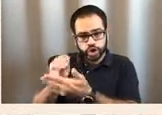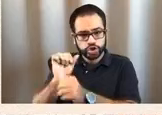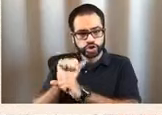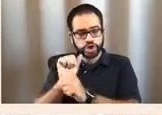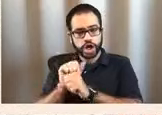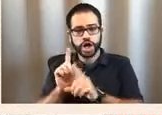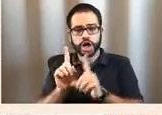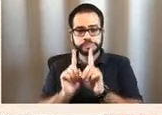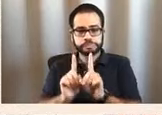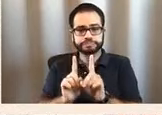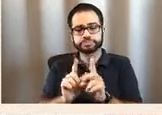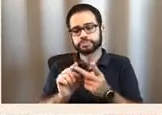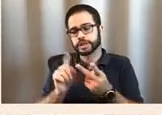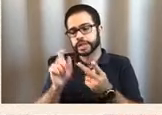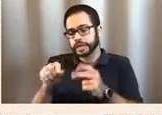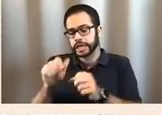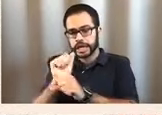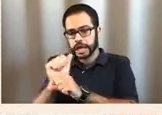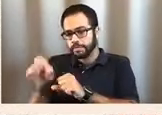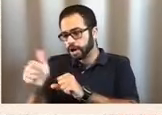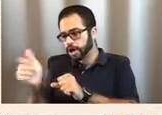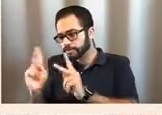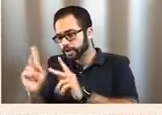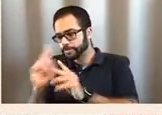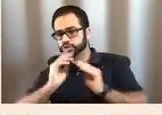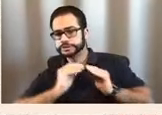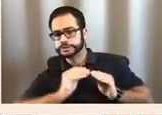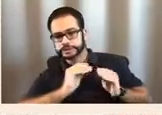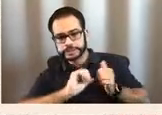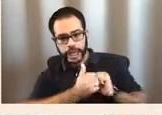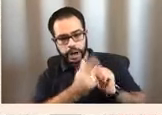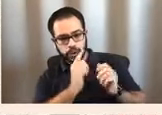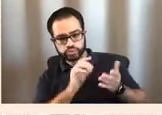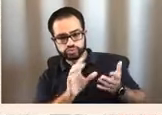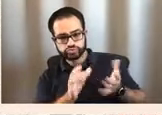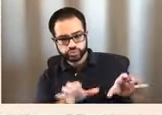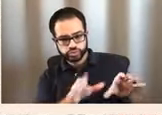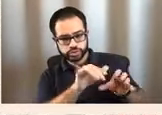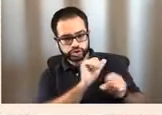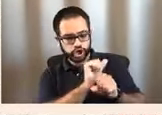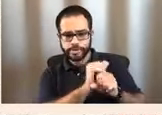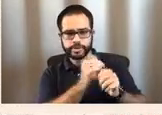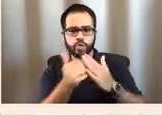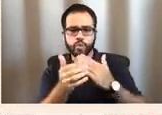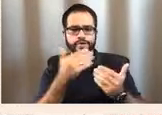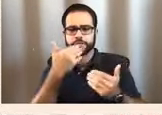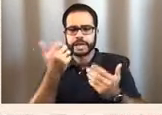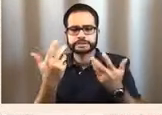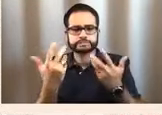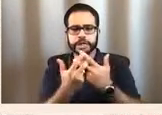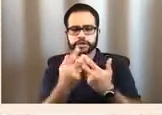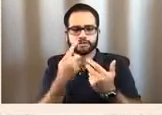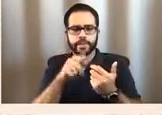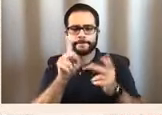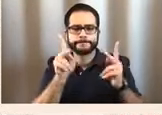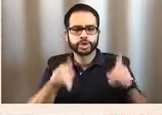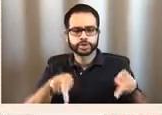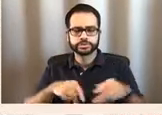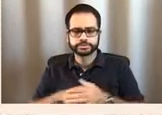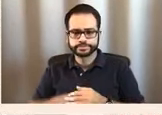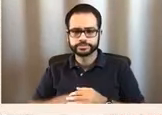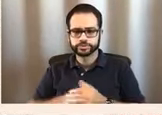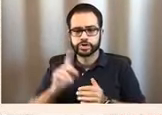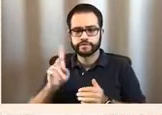the coworkers teach them how to do the job, whatever works best for that individual. So VR